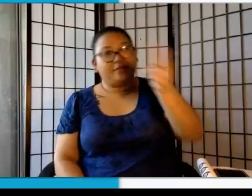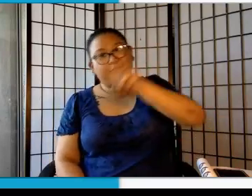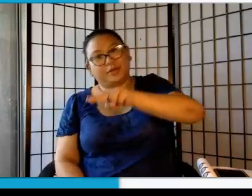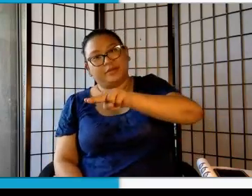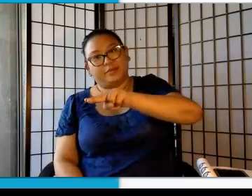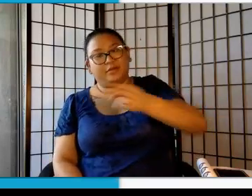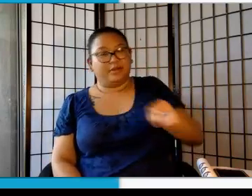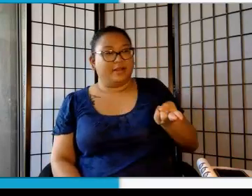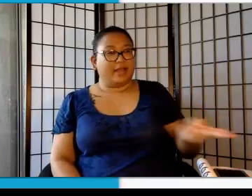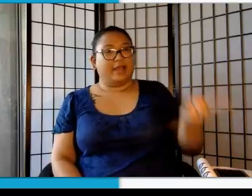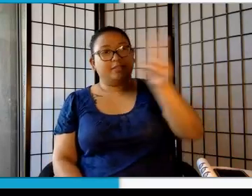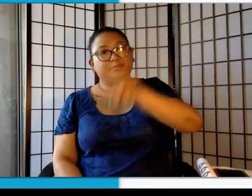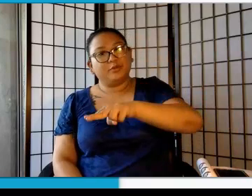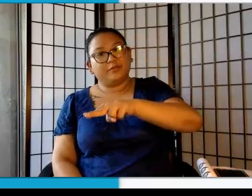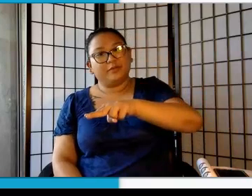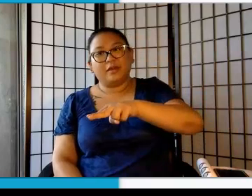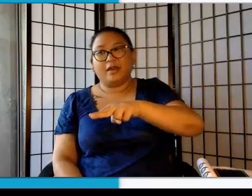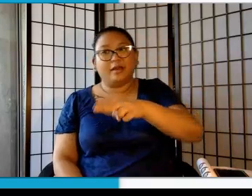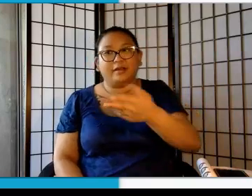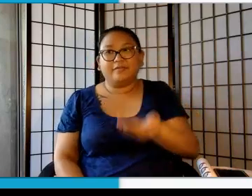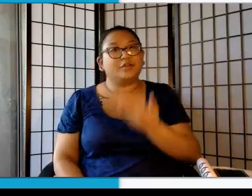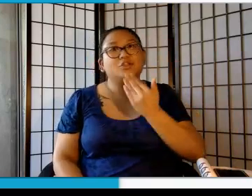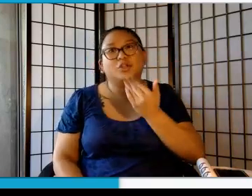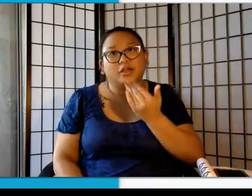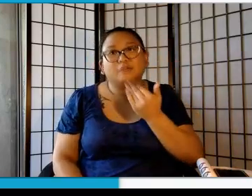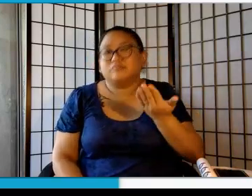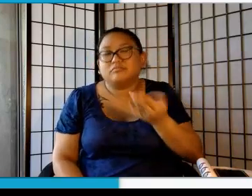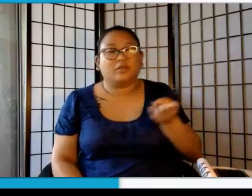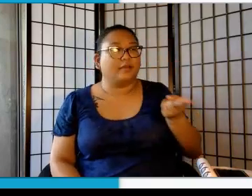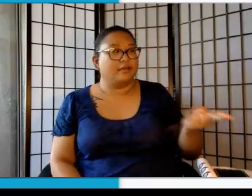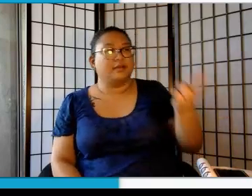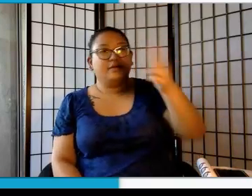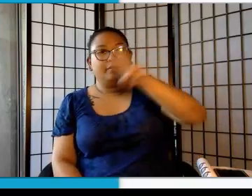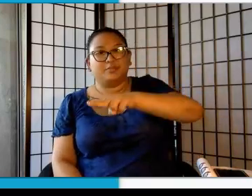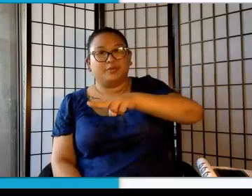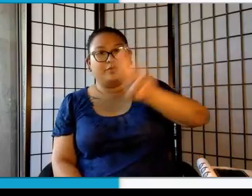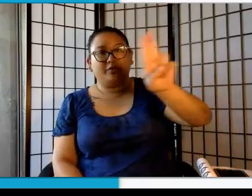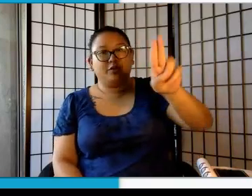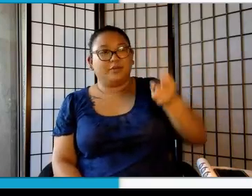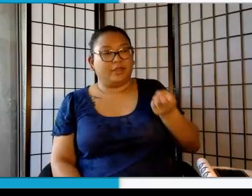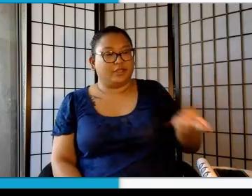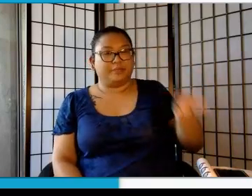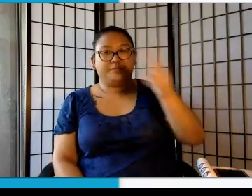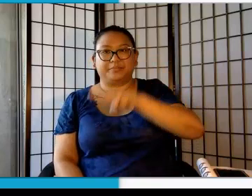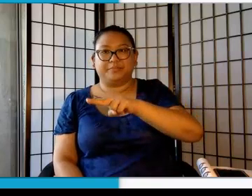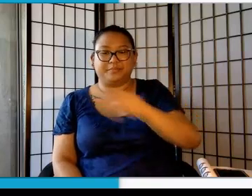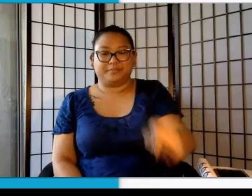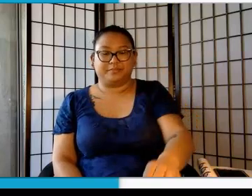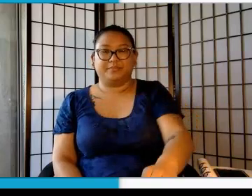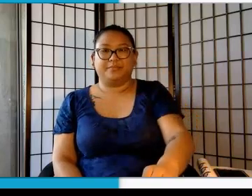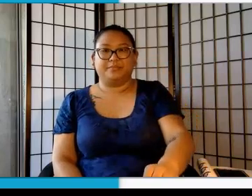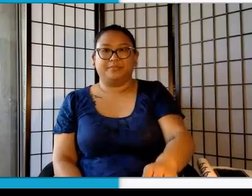it and then put it in the bowl. Add a spoonful of sugar. Spoonful, it's a U handshake.